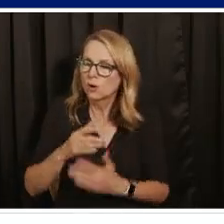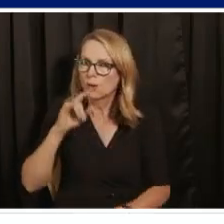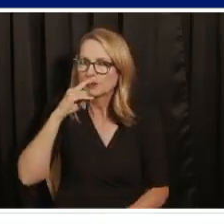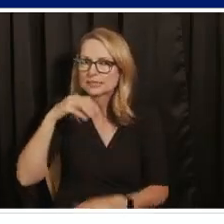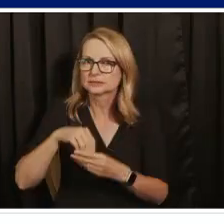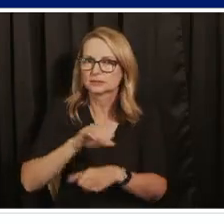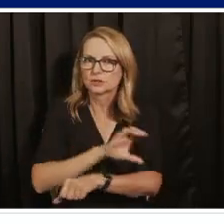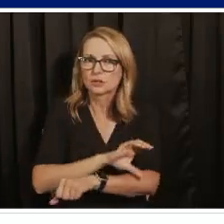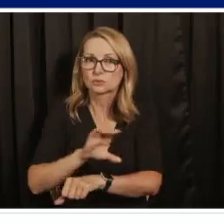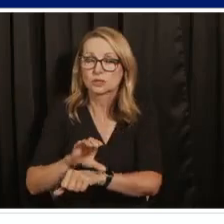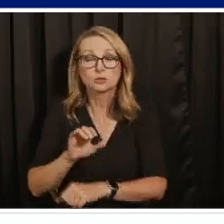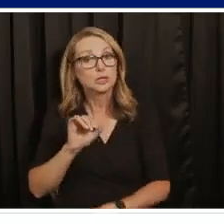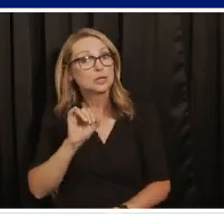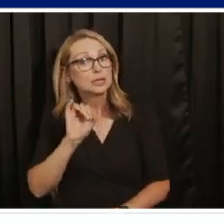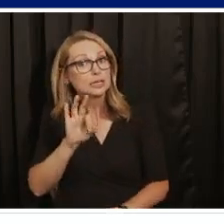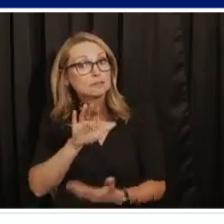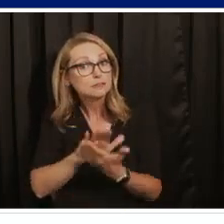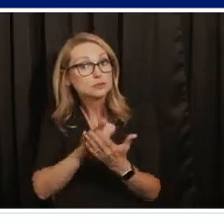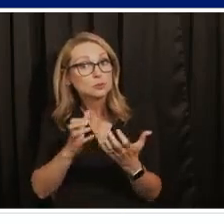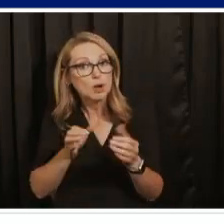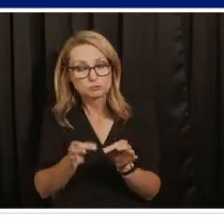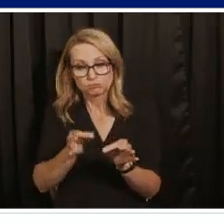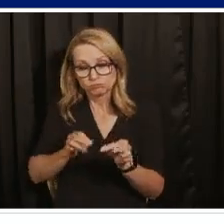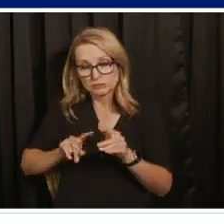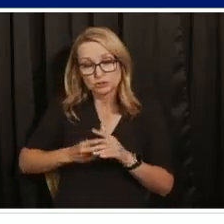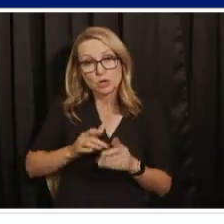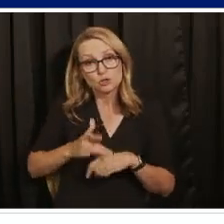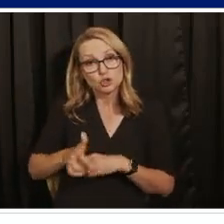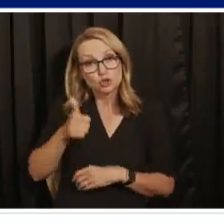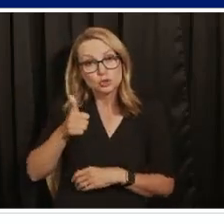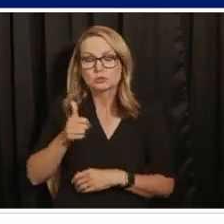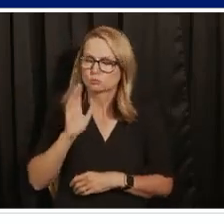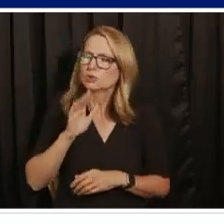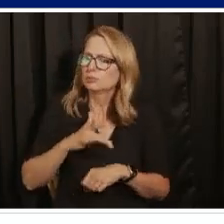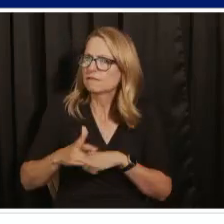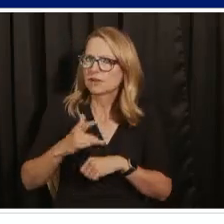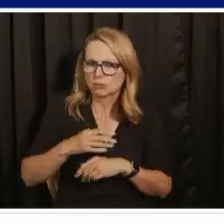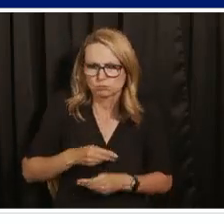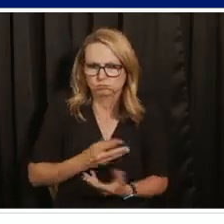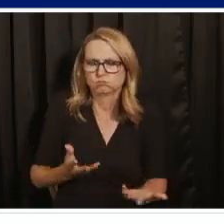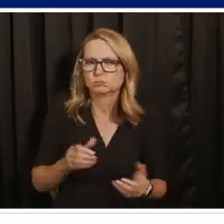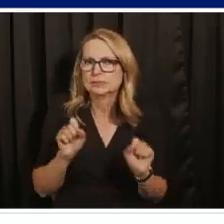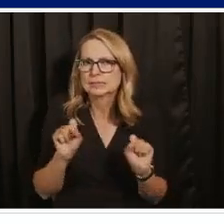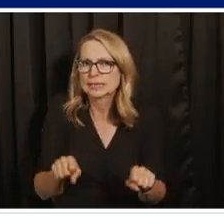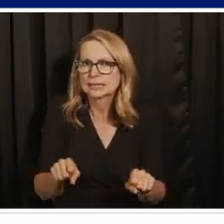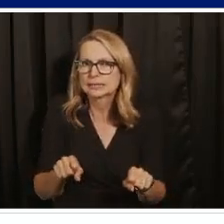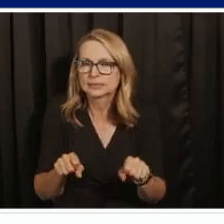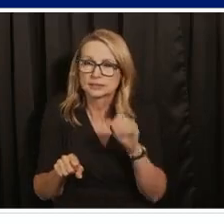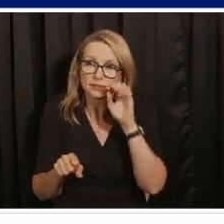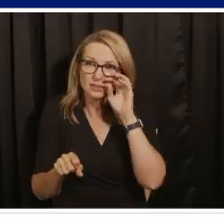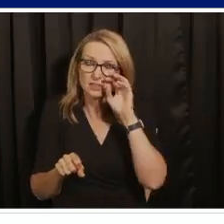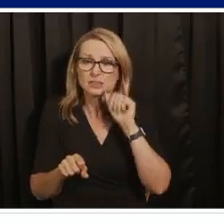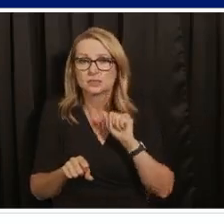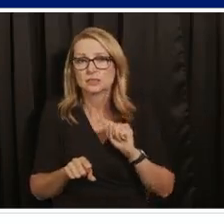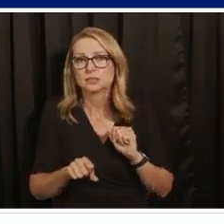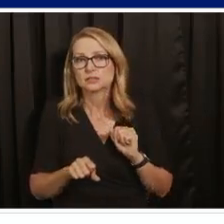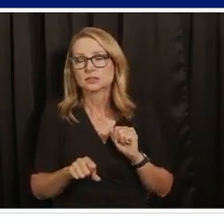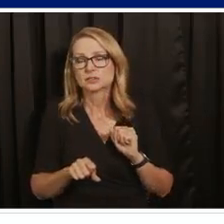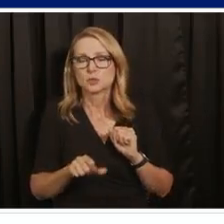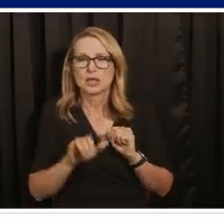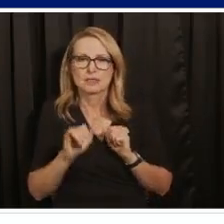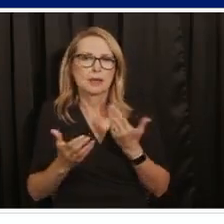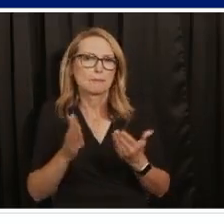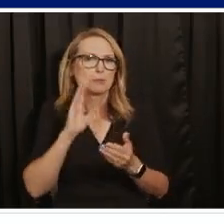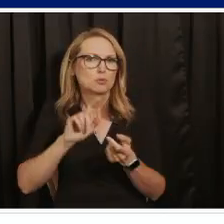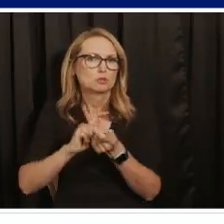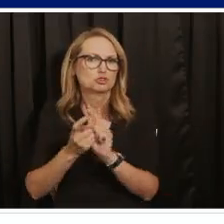districts that want to start earlier than early September, we have some of that testing available and can furnish it already. The contractor might change that first week in